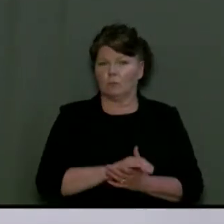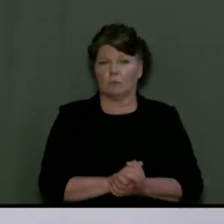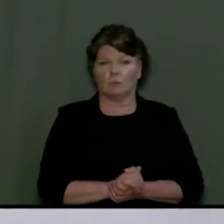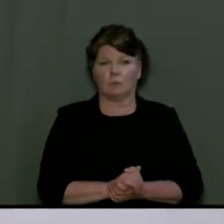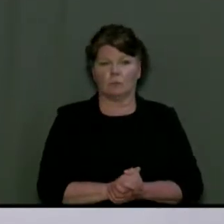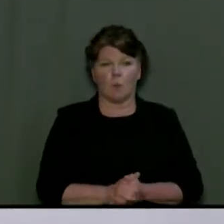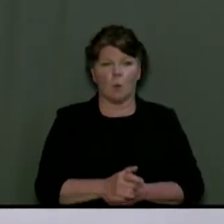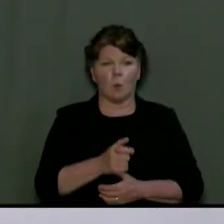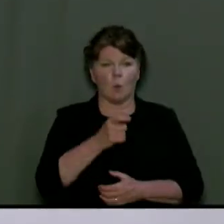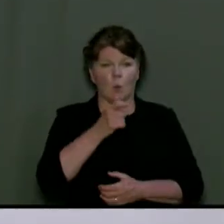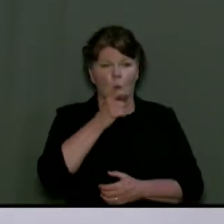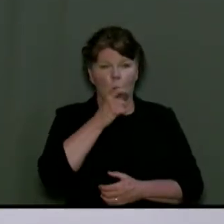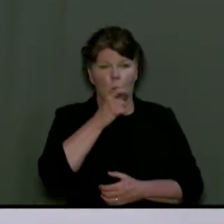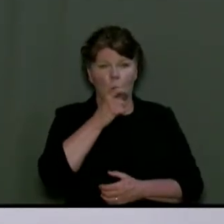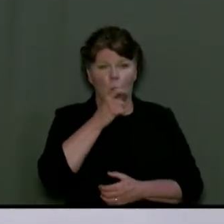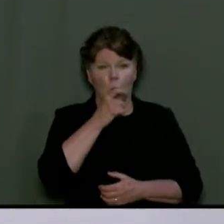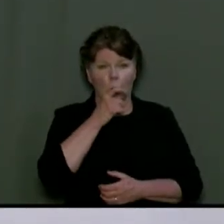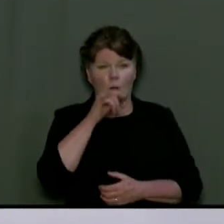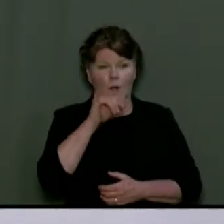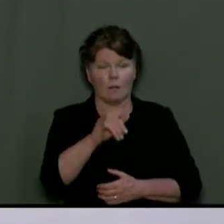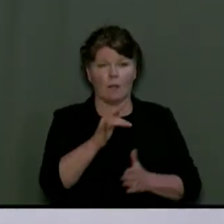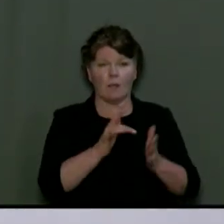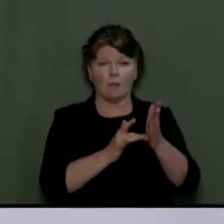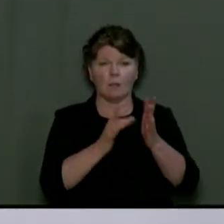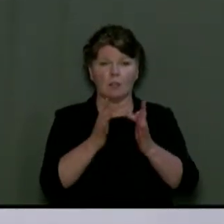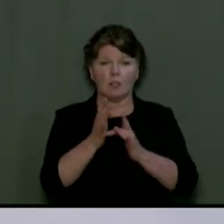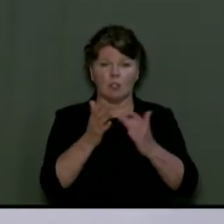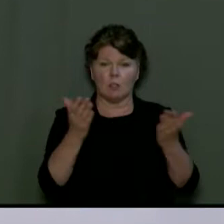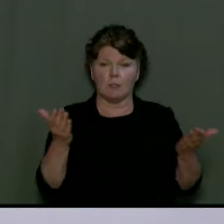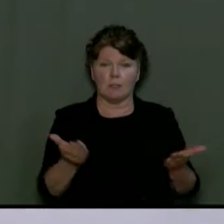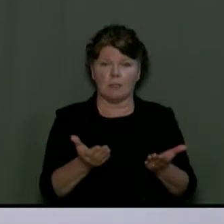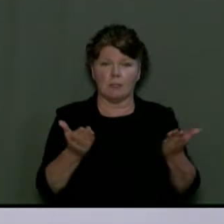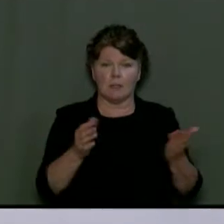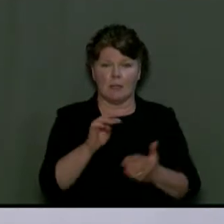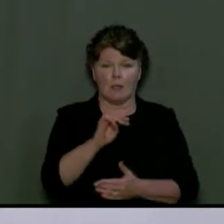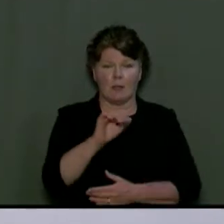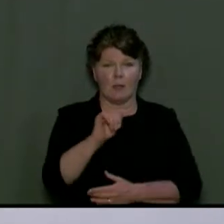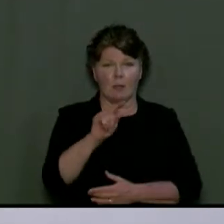Who is this Jesus here in Matthew 10?